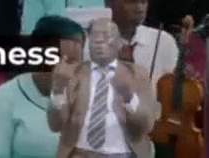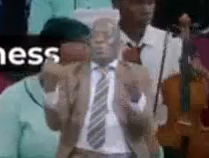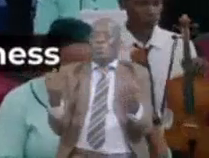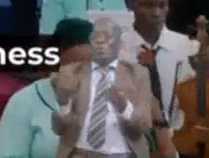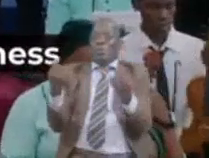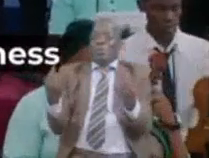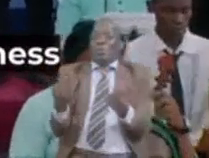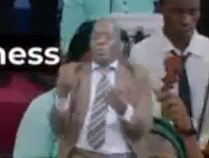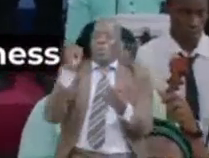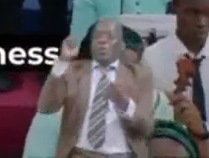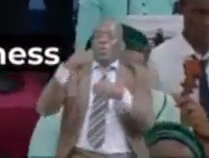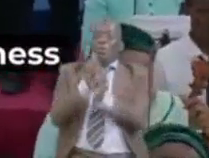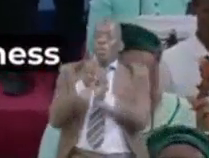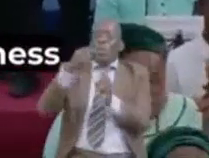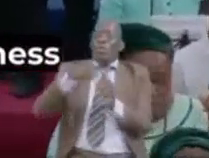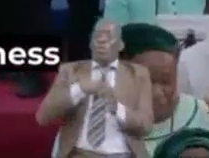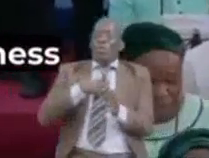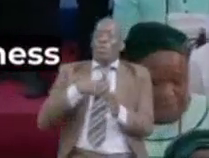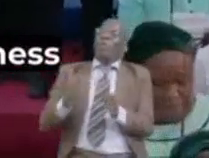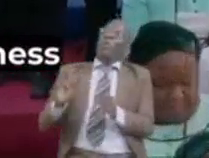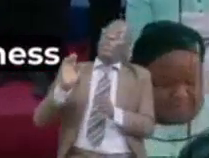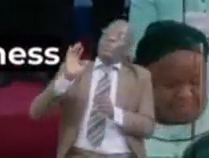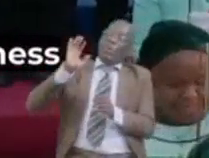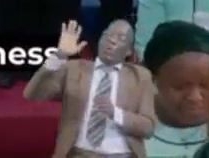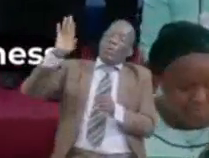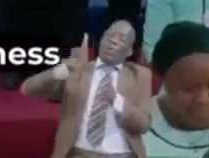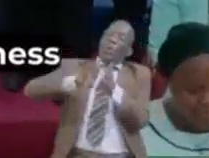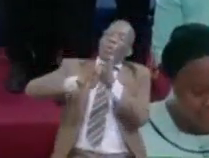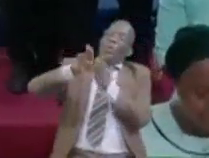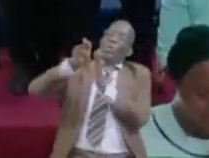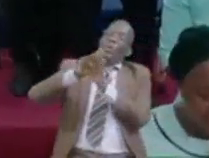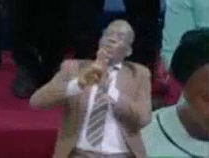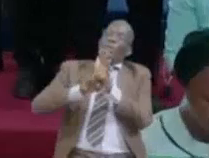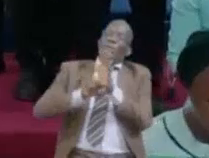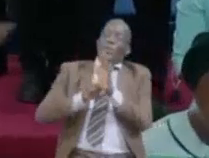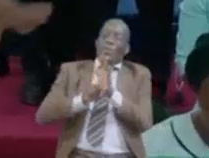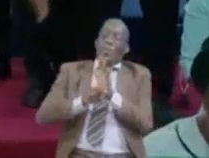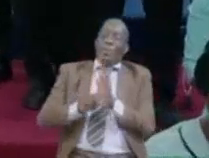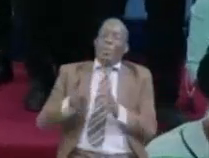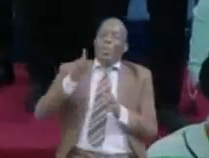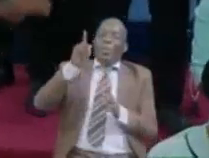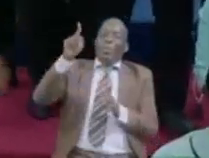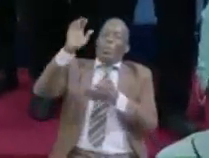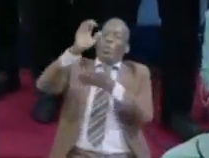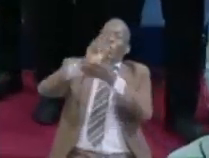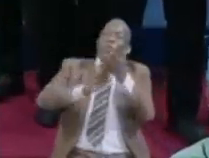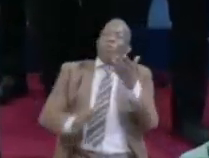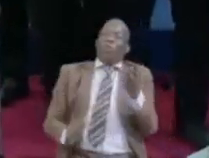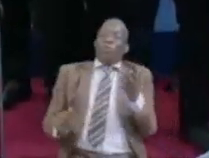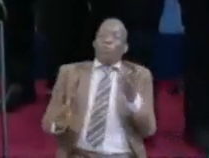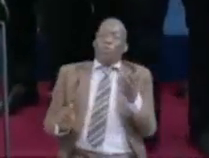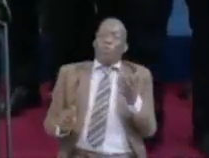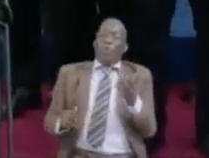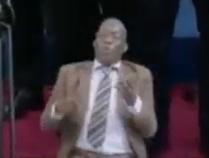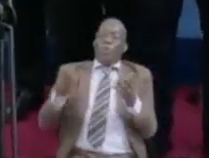You made me your righteousness. You blotted out